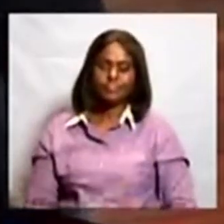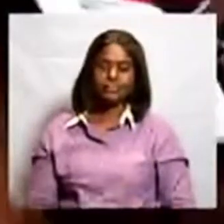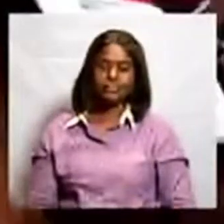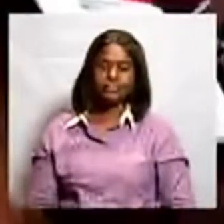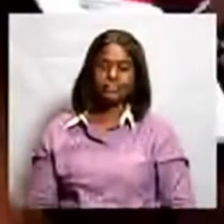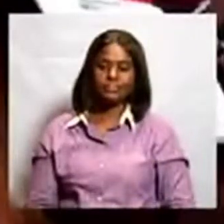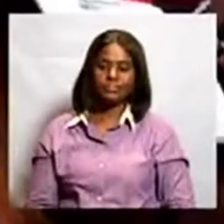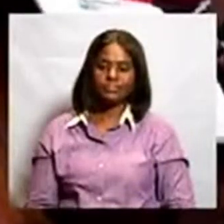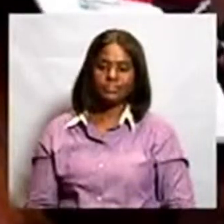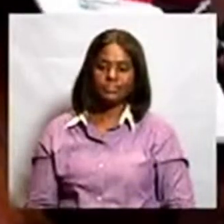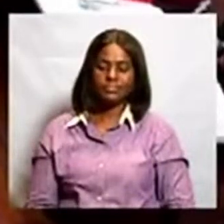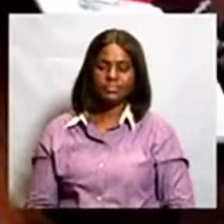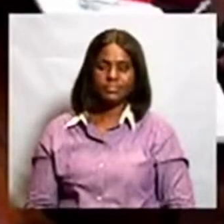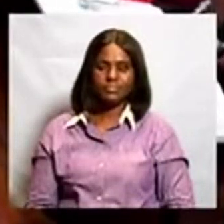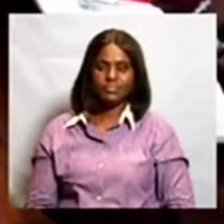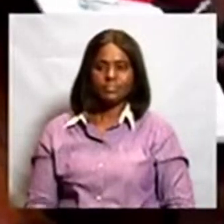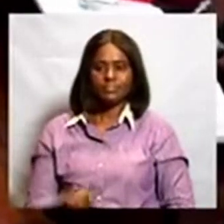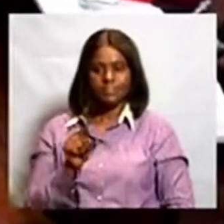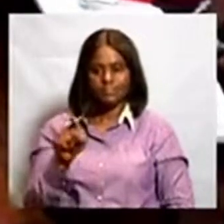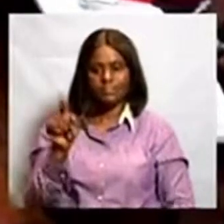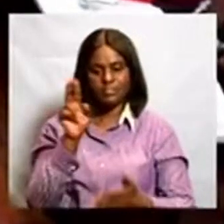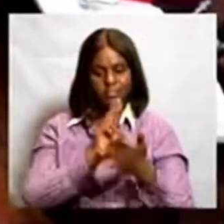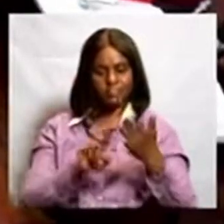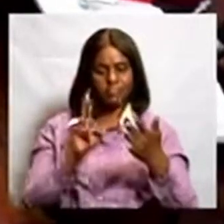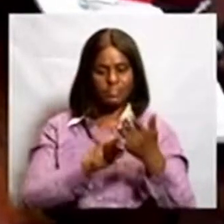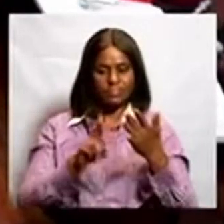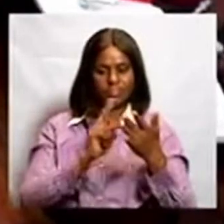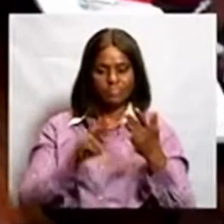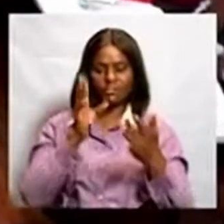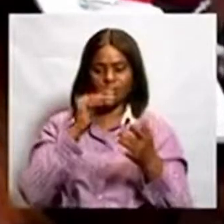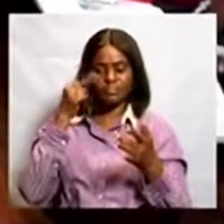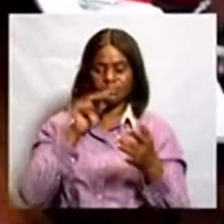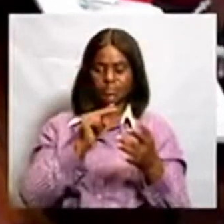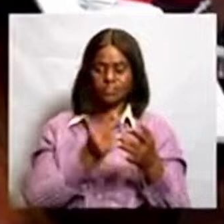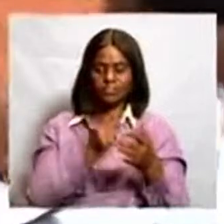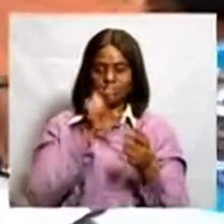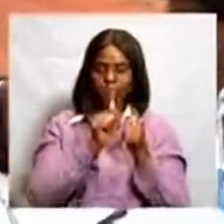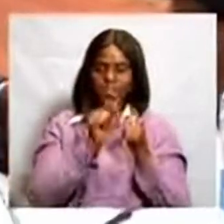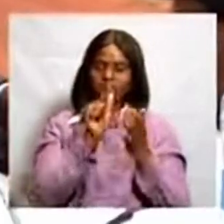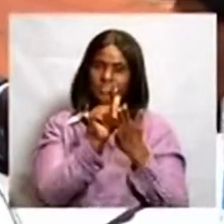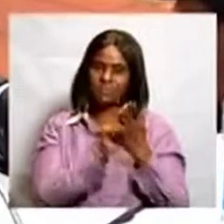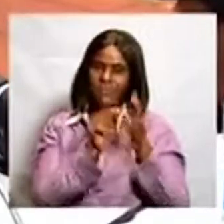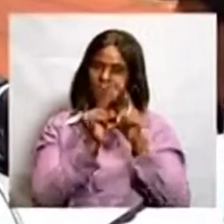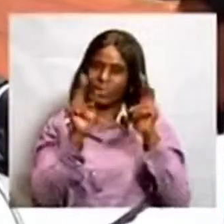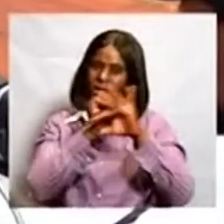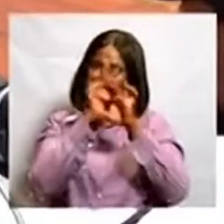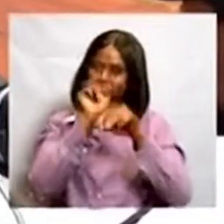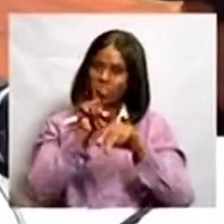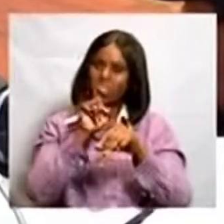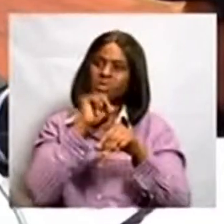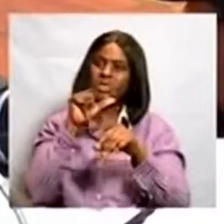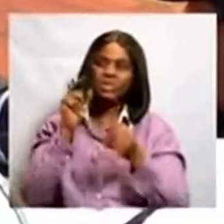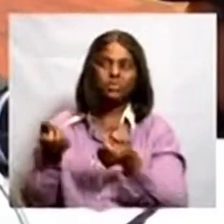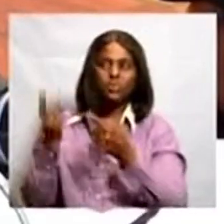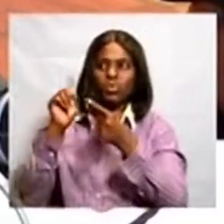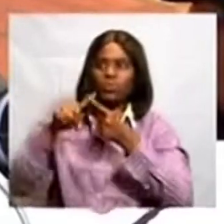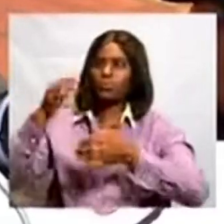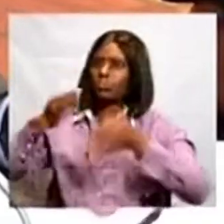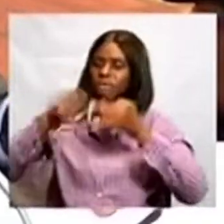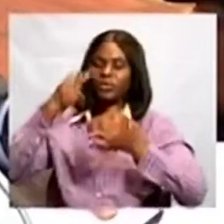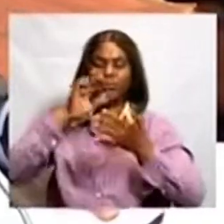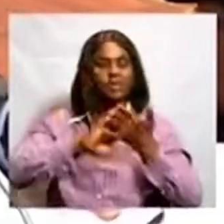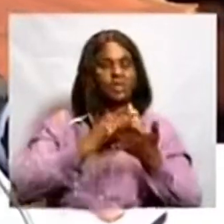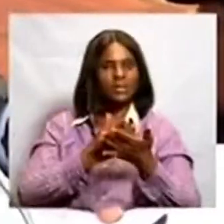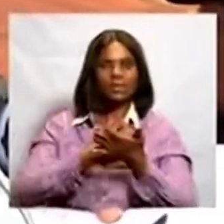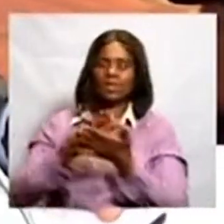when that was read to rush, because the law must be very clear. We don't need to go to court every time for interpretation for an